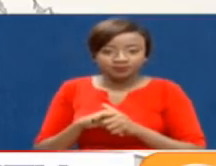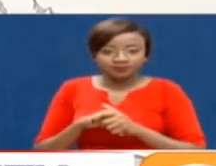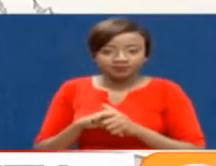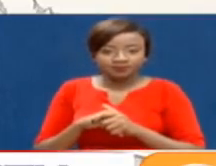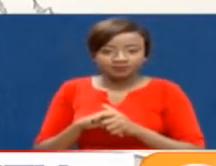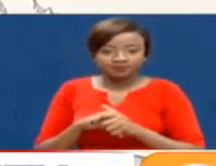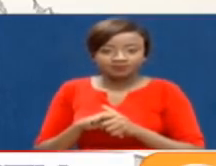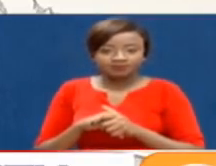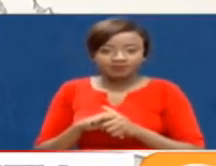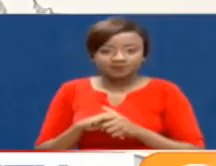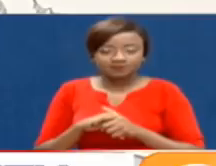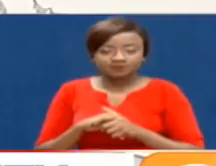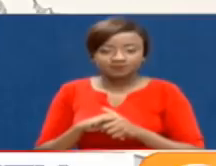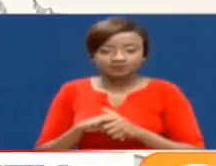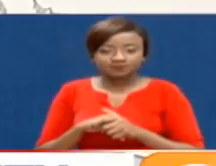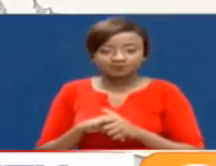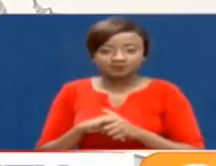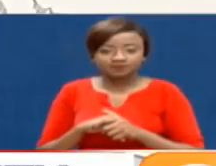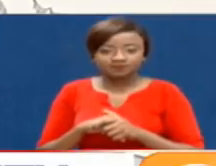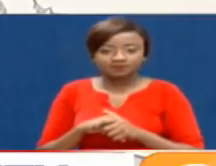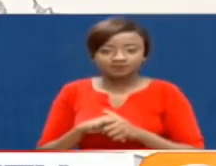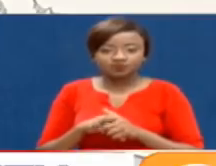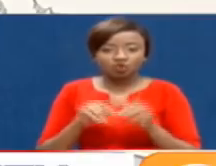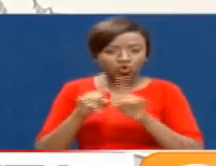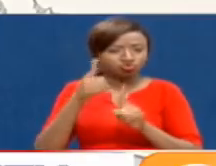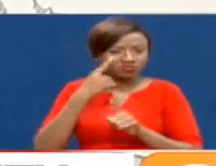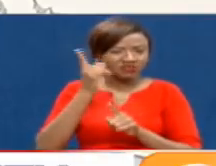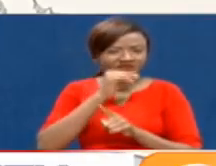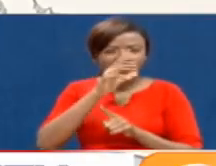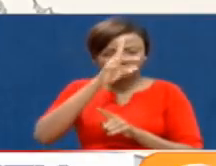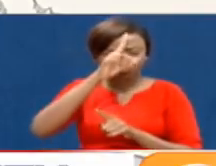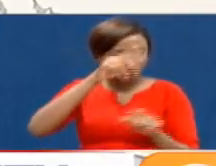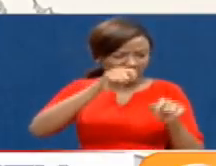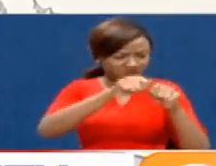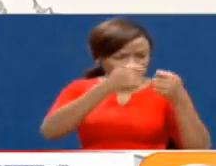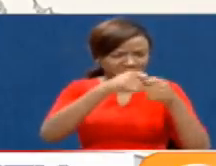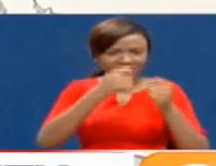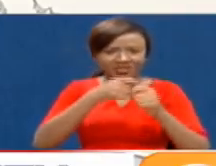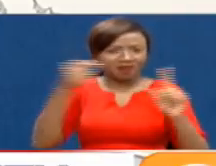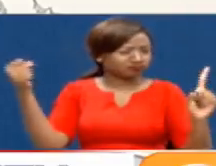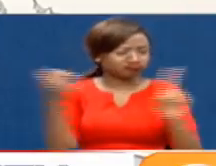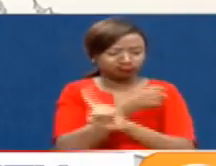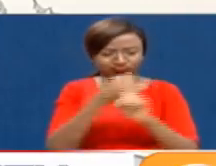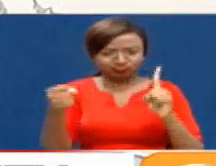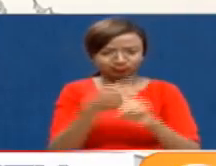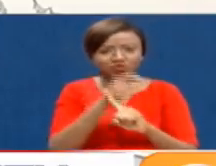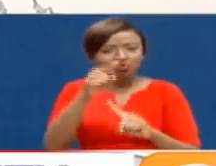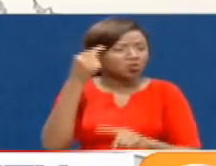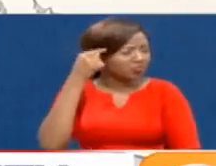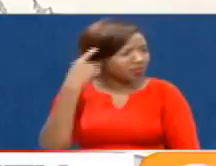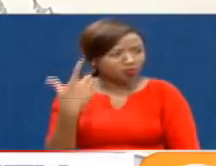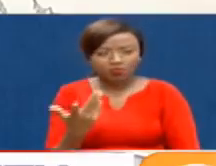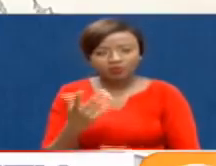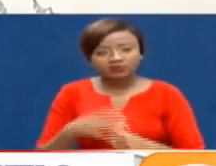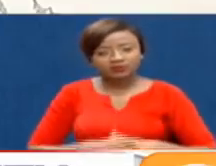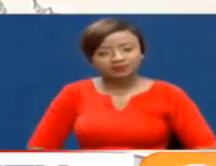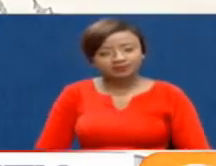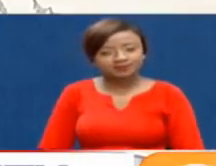impact, a byproduct has been the cases of police brutality that we witnessed yesterday. What's your take on what's happening back here at